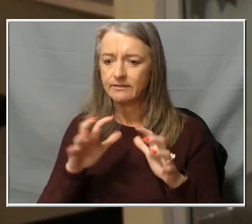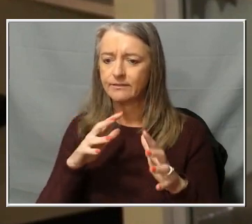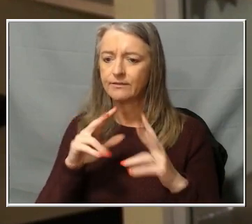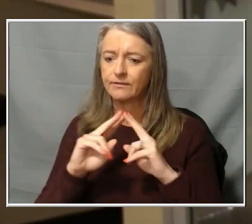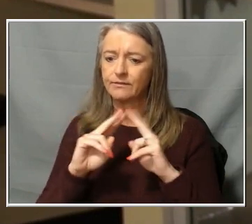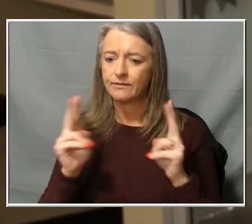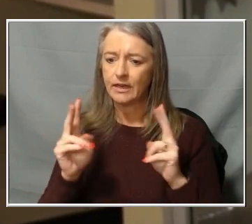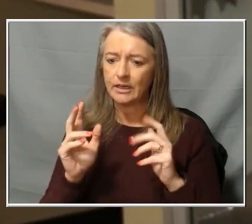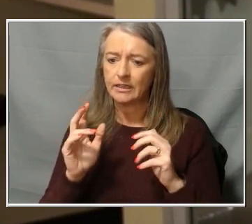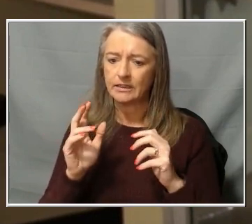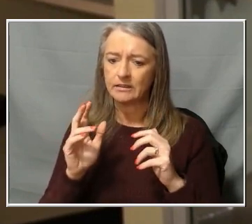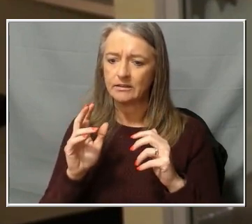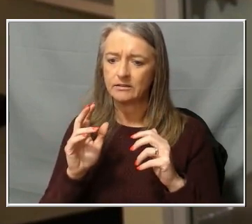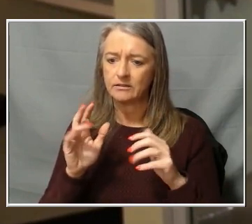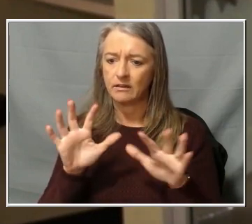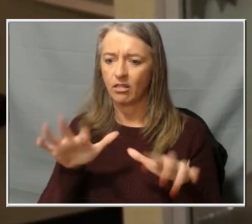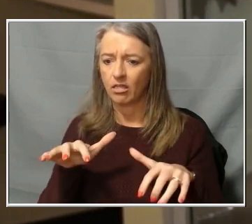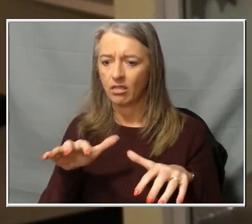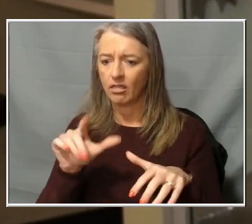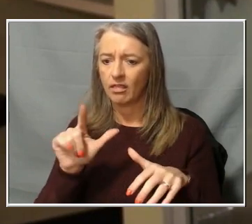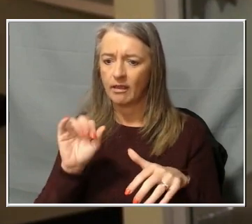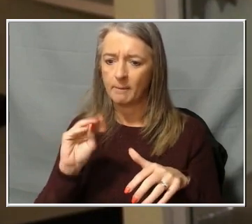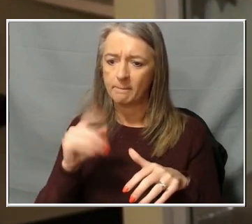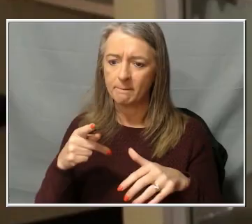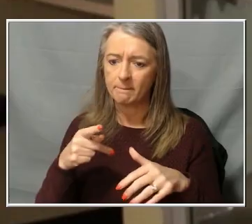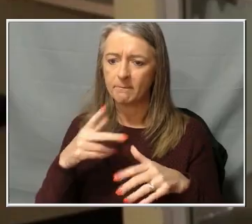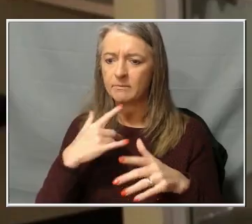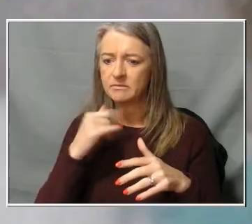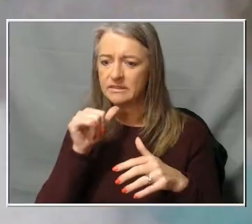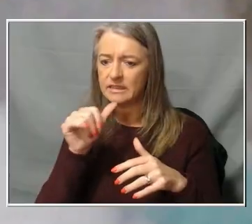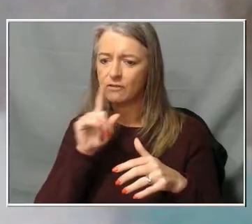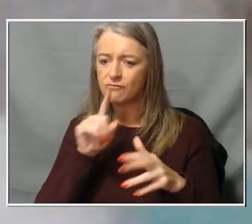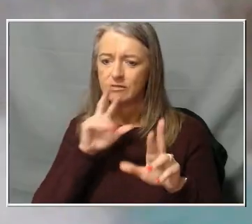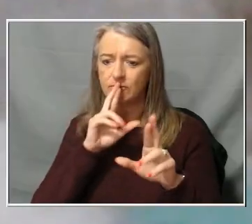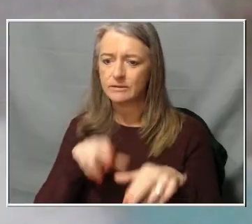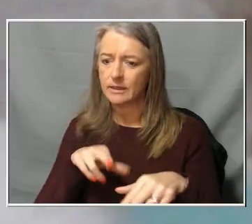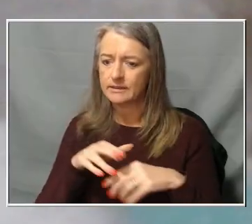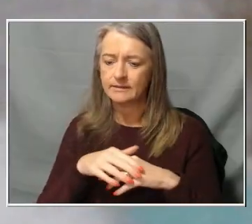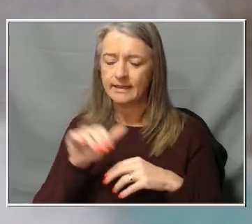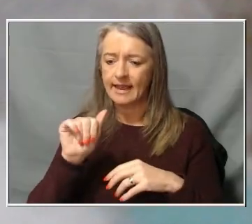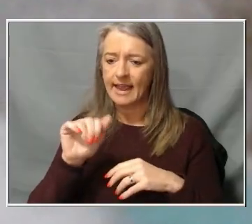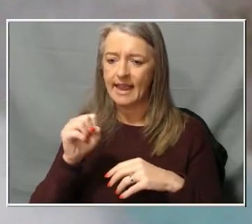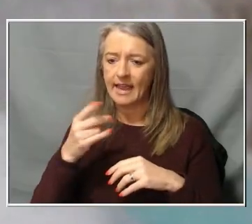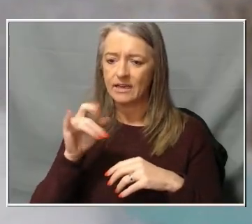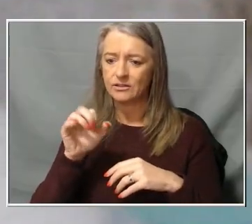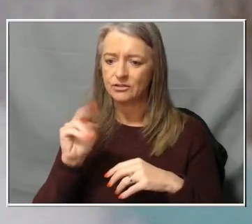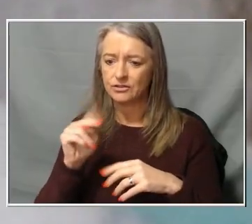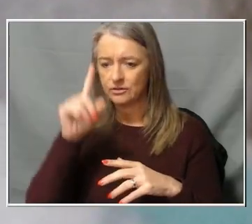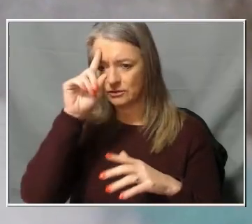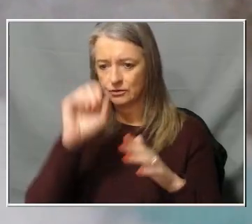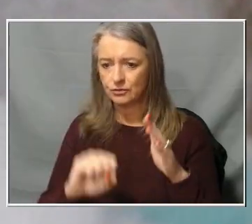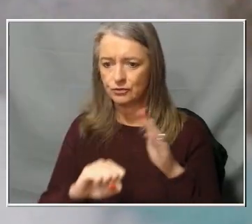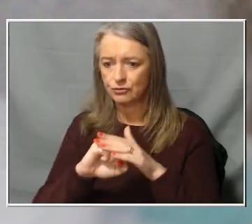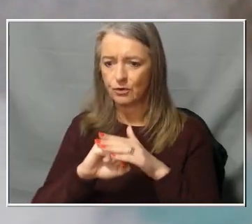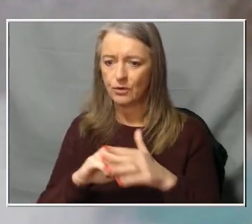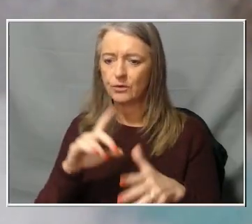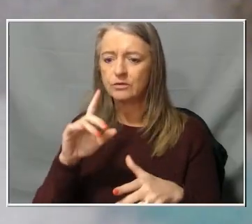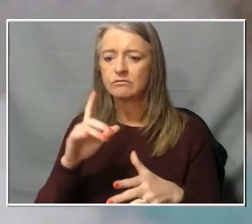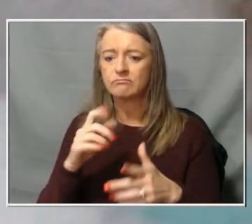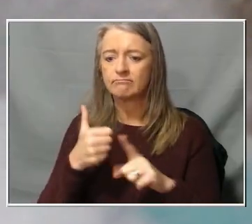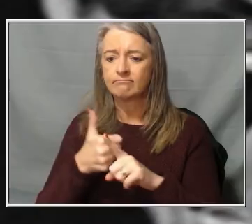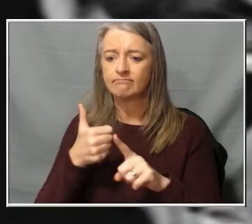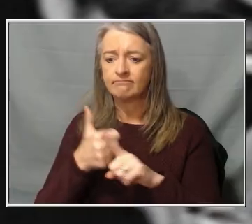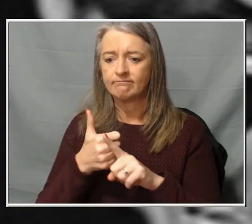very ragdoll limp, and then kind of not super responsive. Ashlyn had suffered a stroke in the strictest sense of the word.